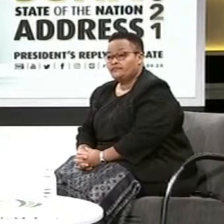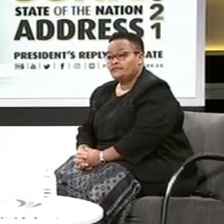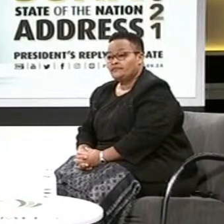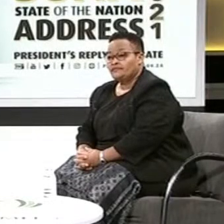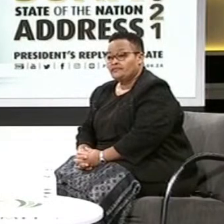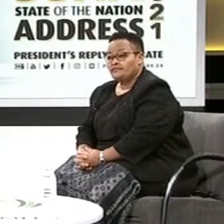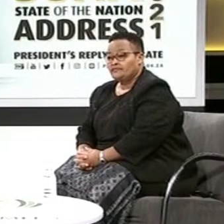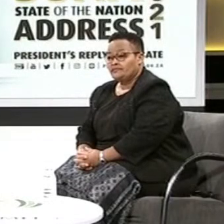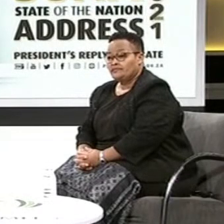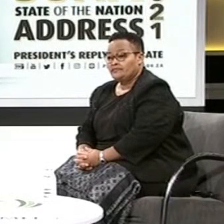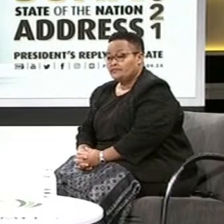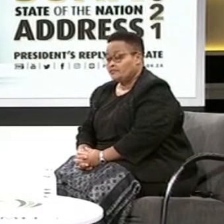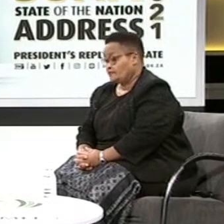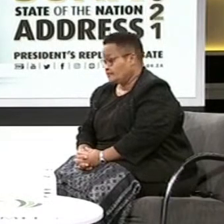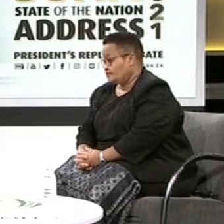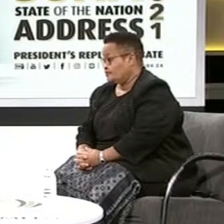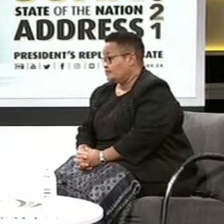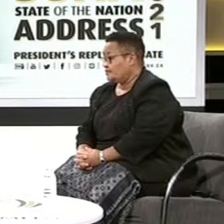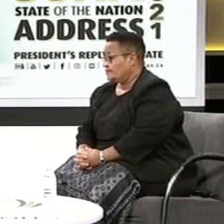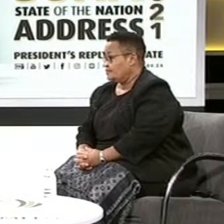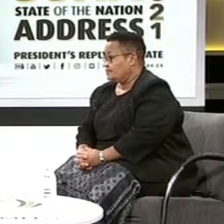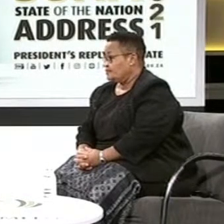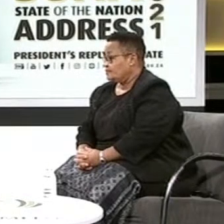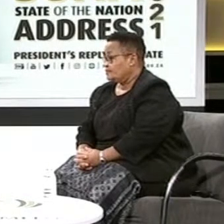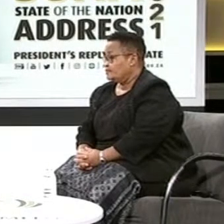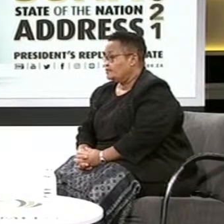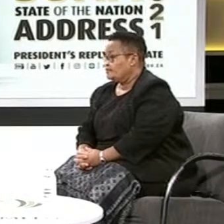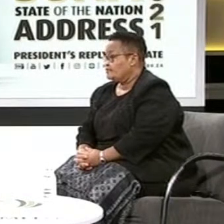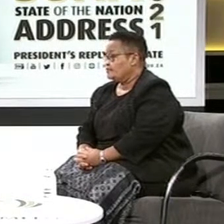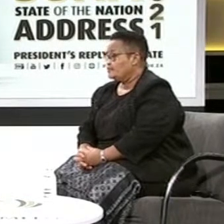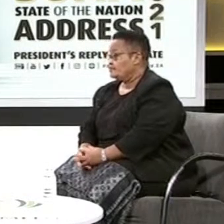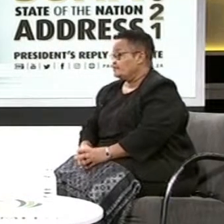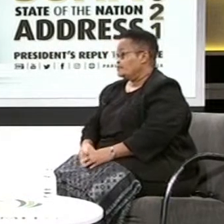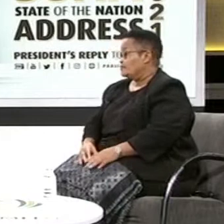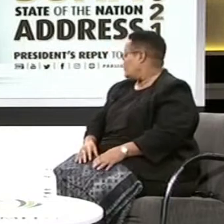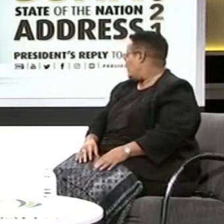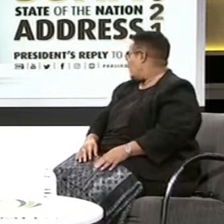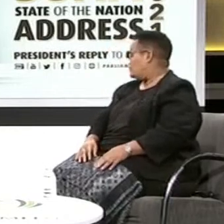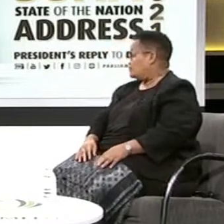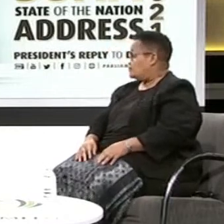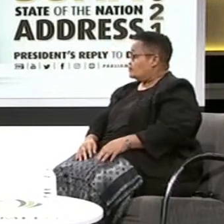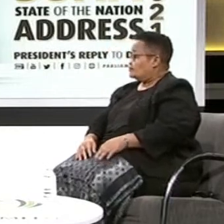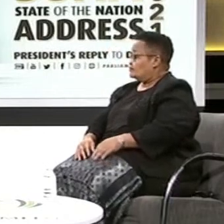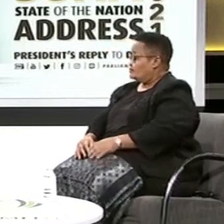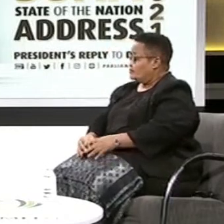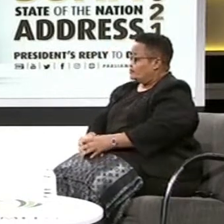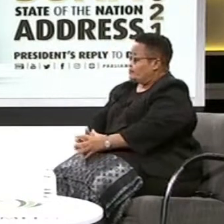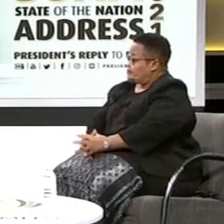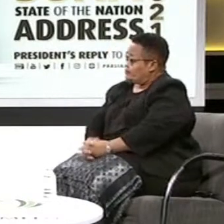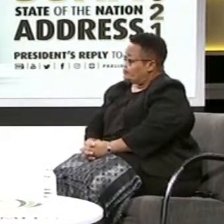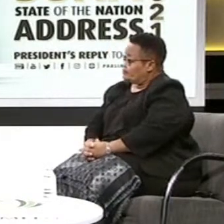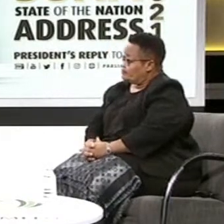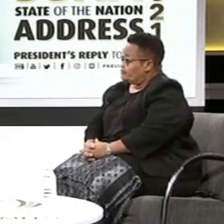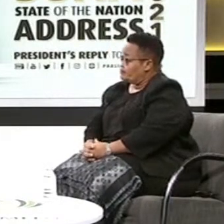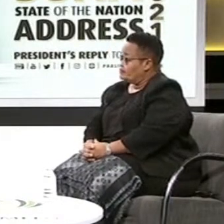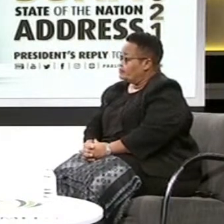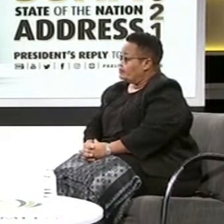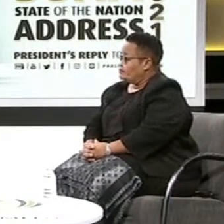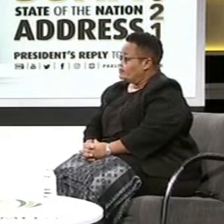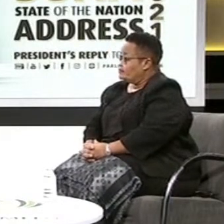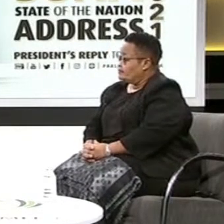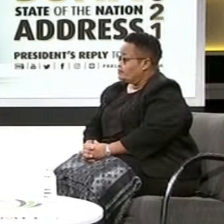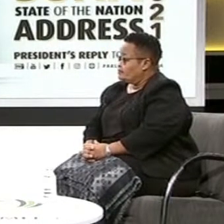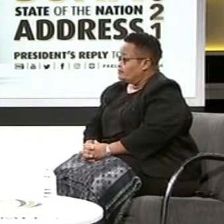Good afternoon, viewers at home. I'm with the Deputy Chairperson of the NCOP, Ms.